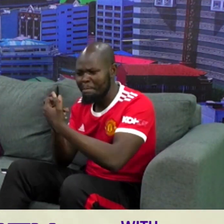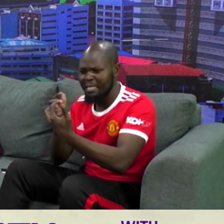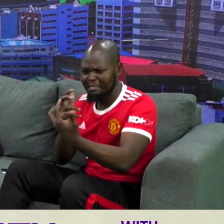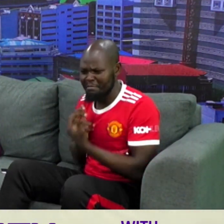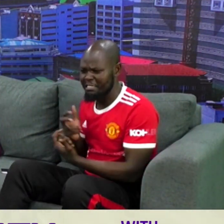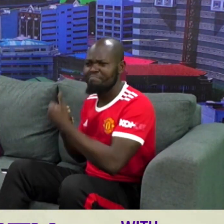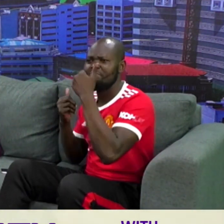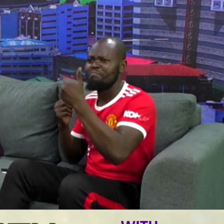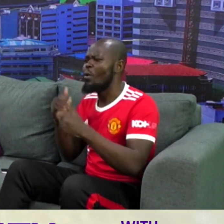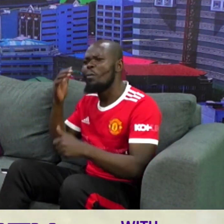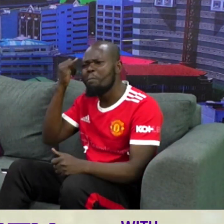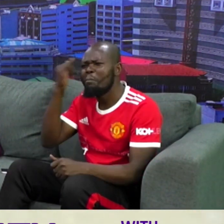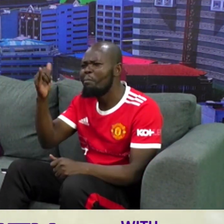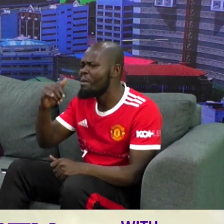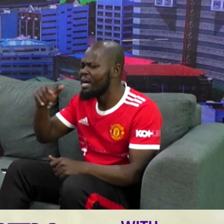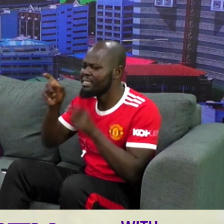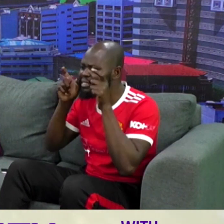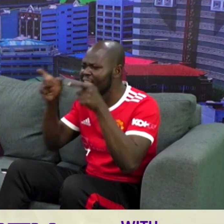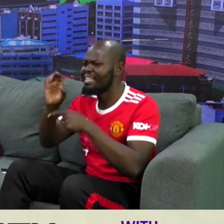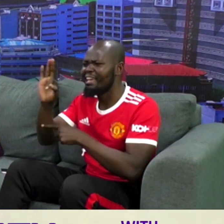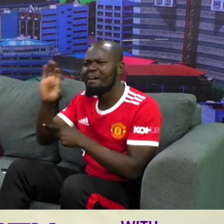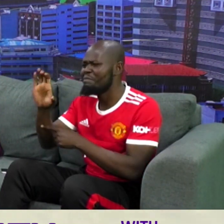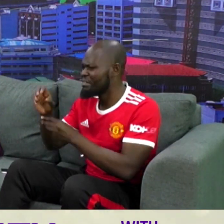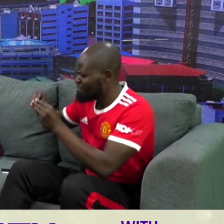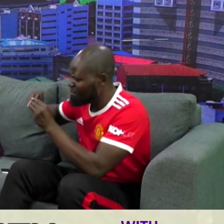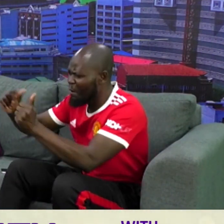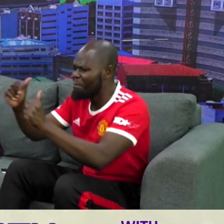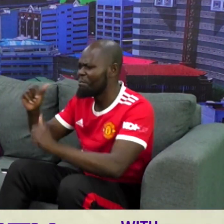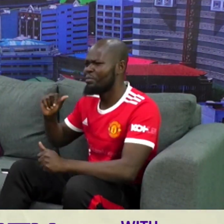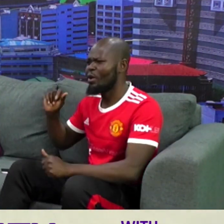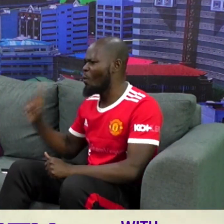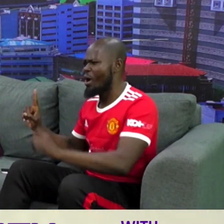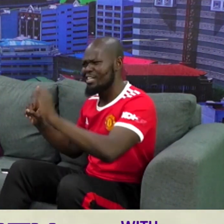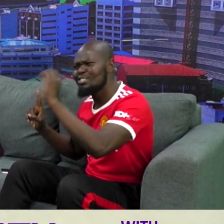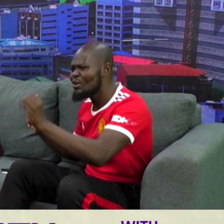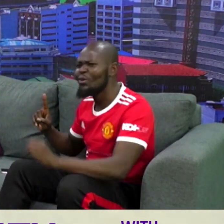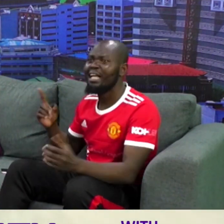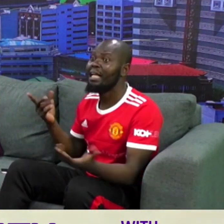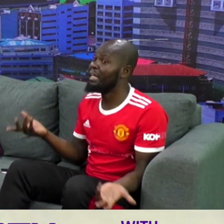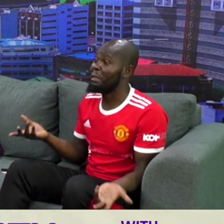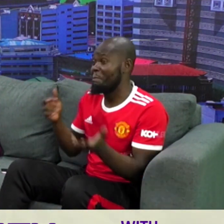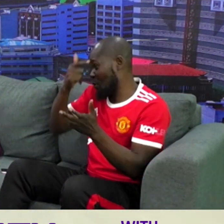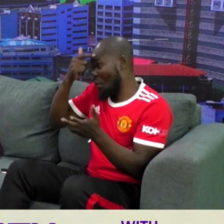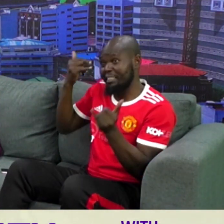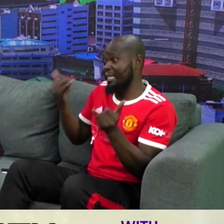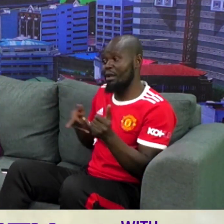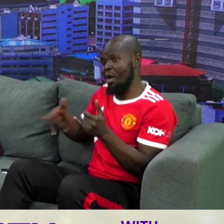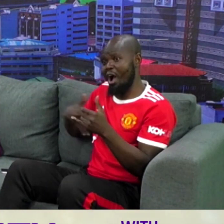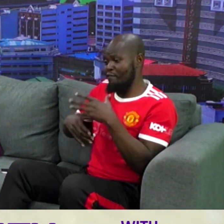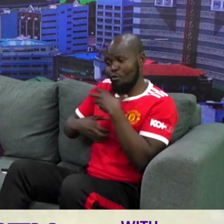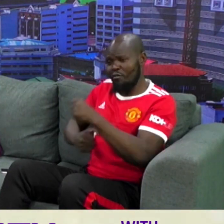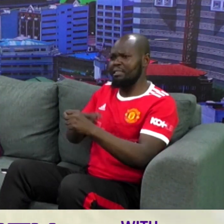The coach and the players and the officials are really doing good. Tusker FC, Tusker was really thrashed by Moranga